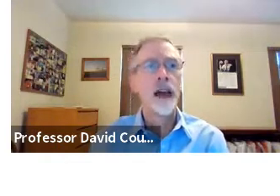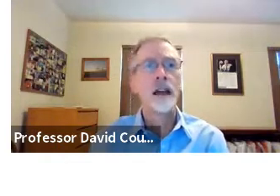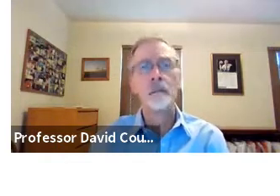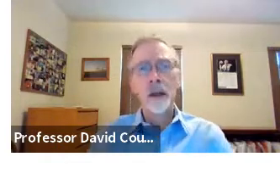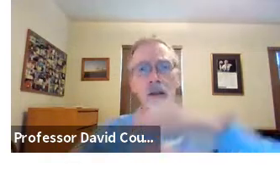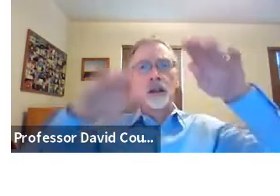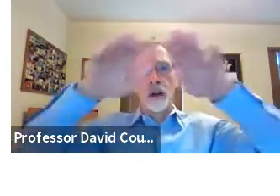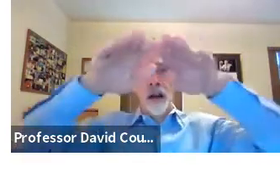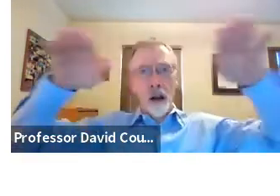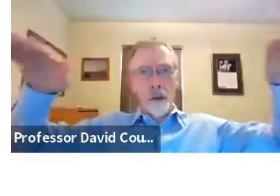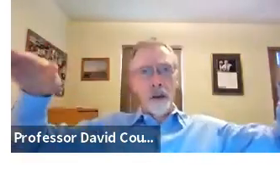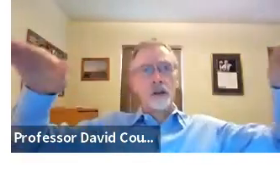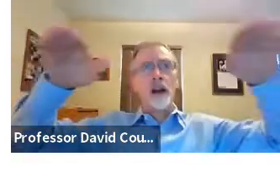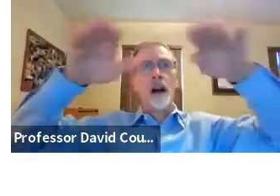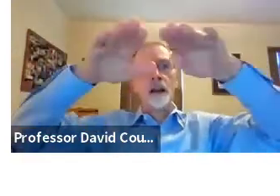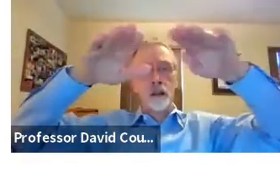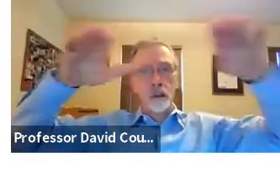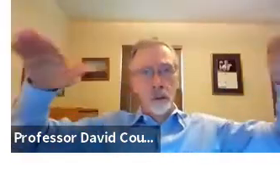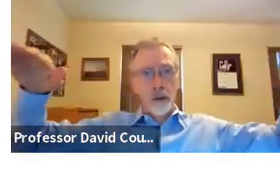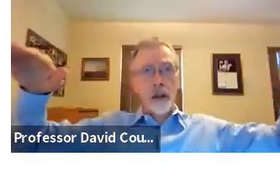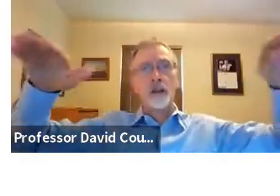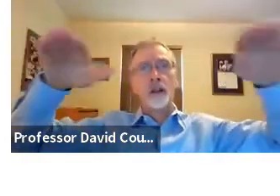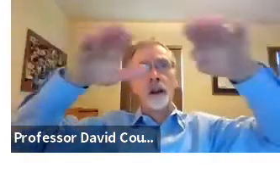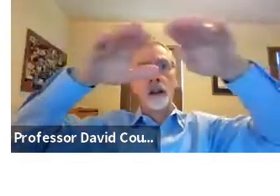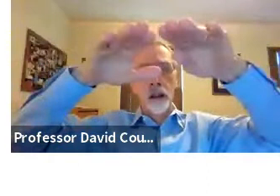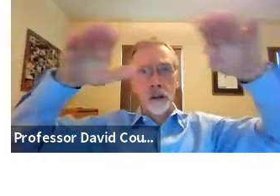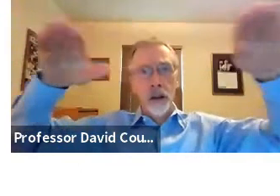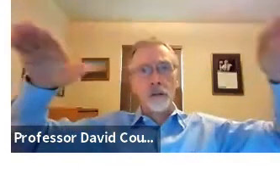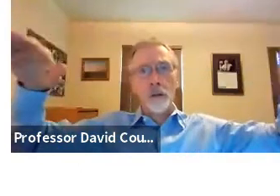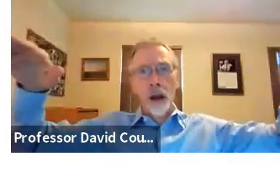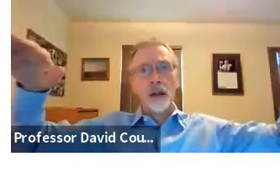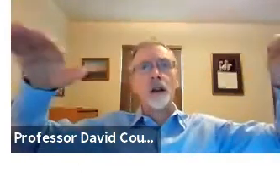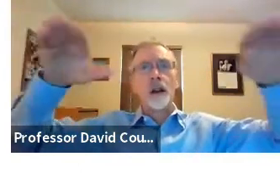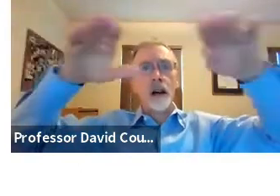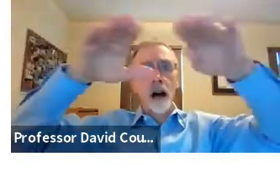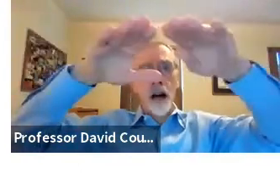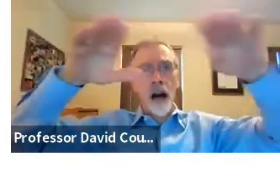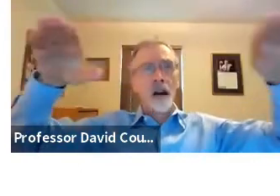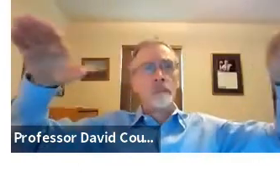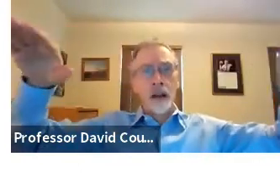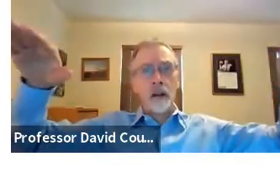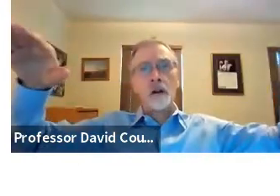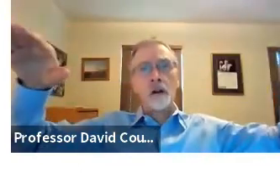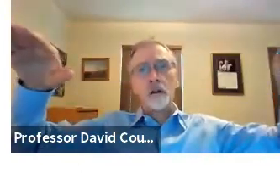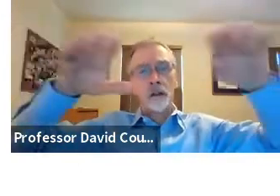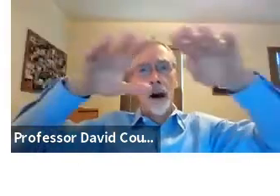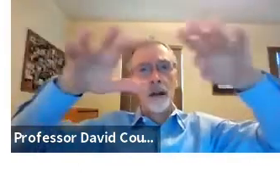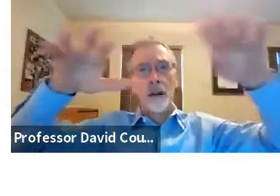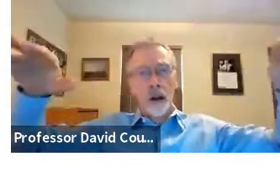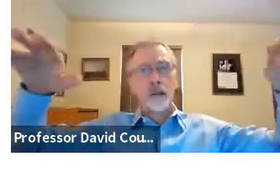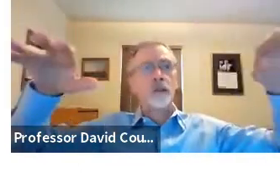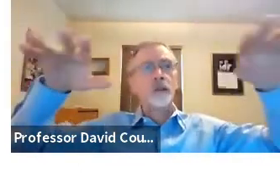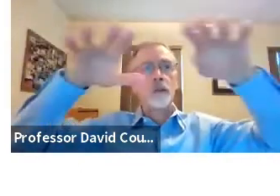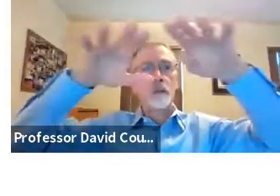decided that basically what had happened is that, in terms of prevalence anyway, the country had remained on a high plateau,